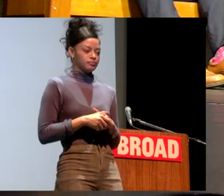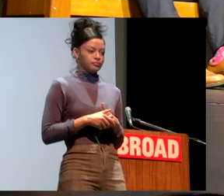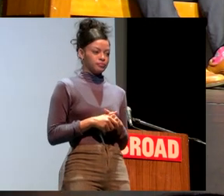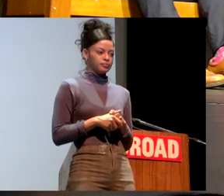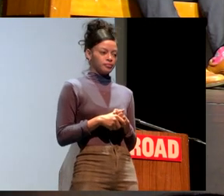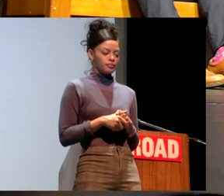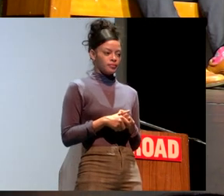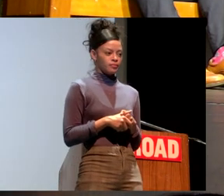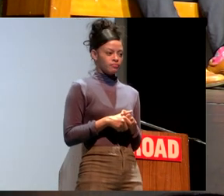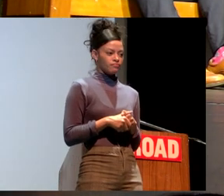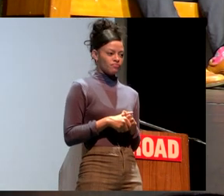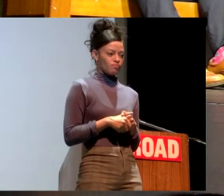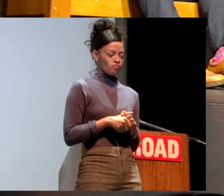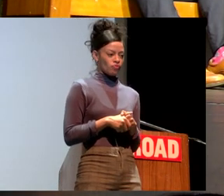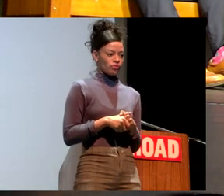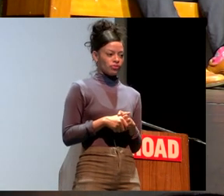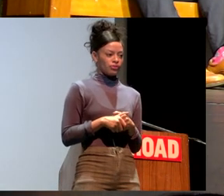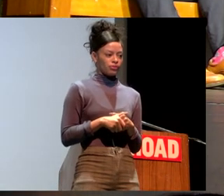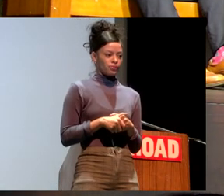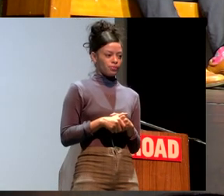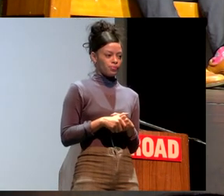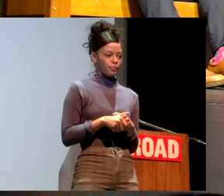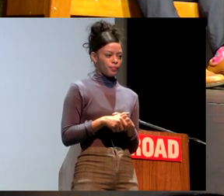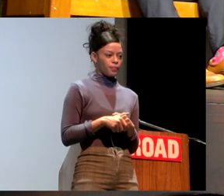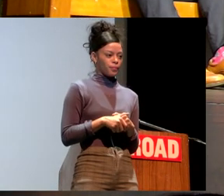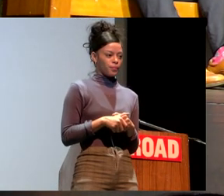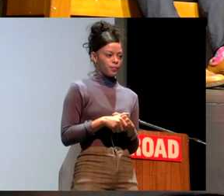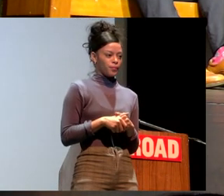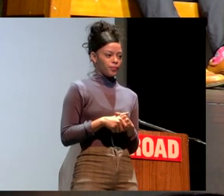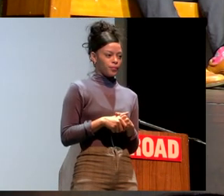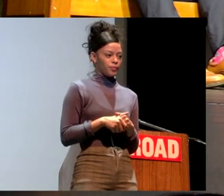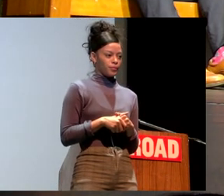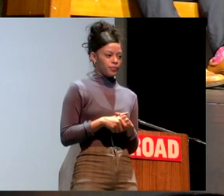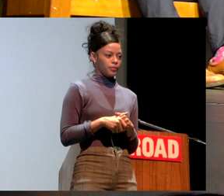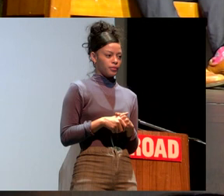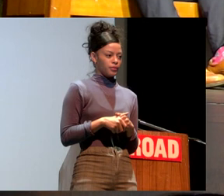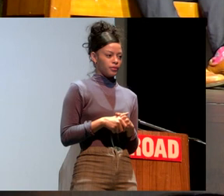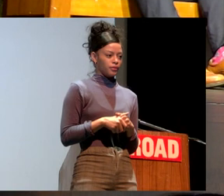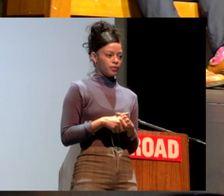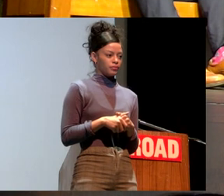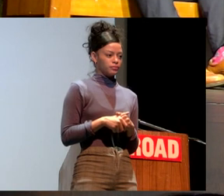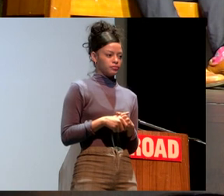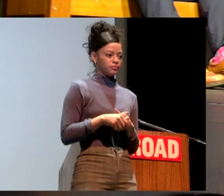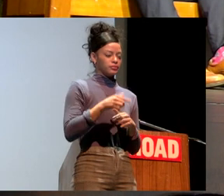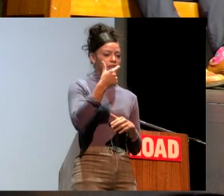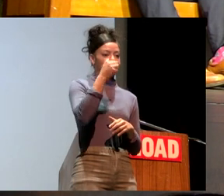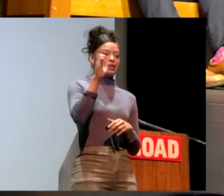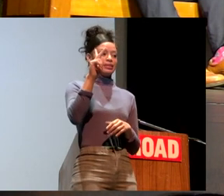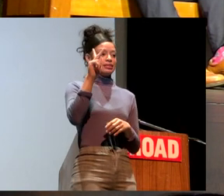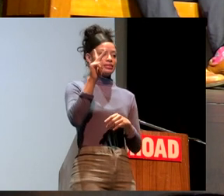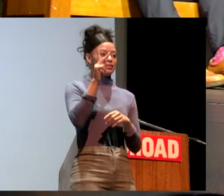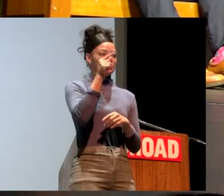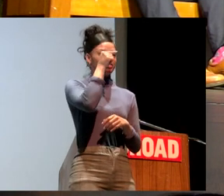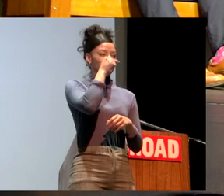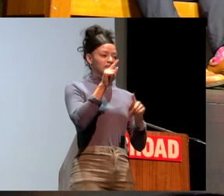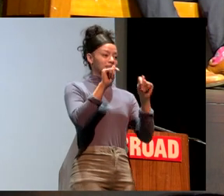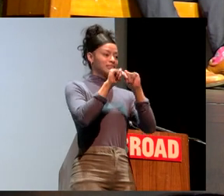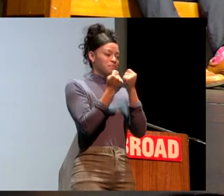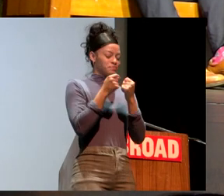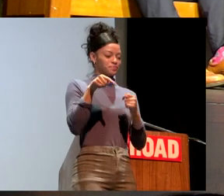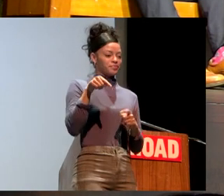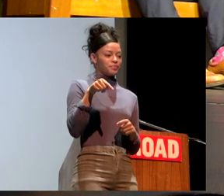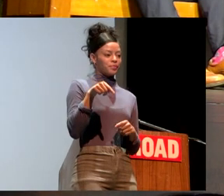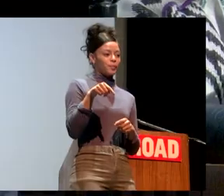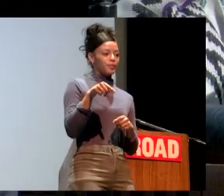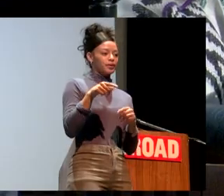the Artifact is a, you know, geek team. Right, and also the one guy in the Costa